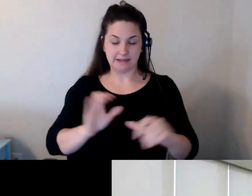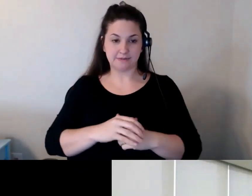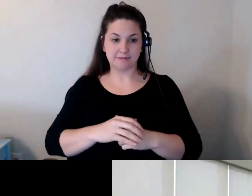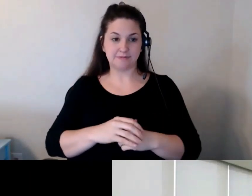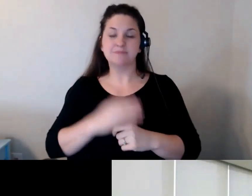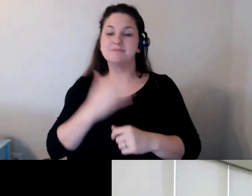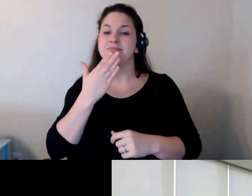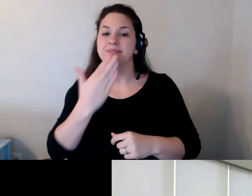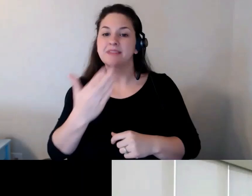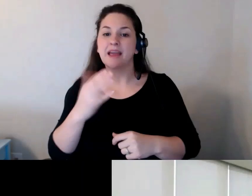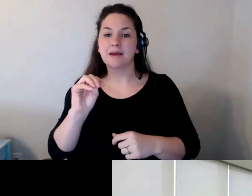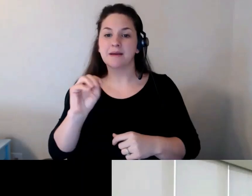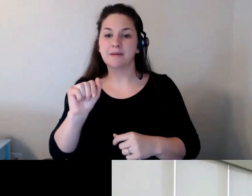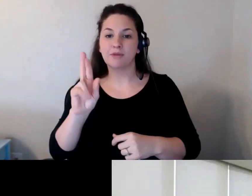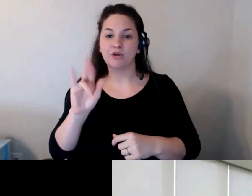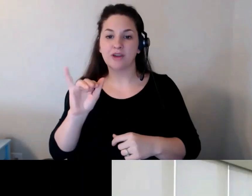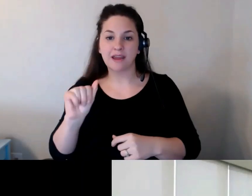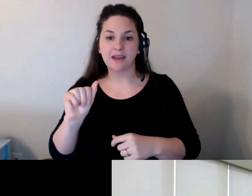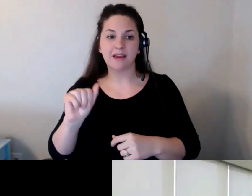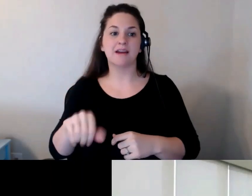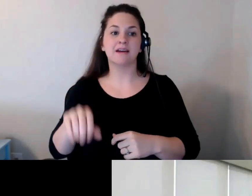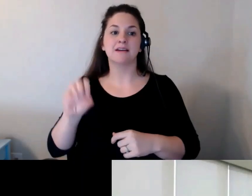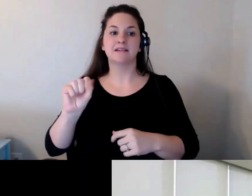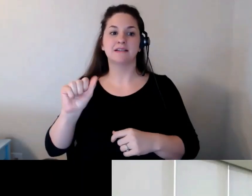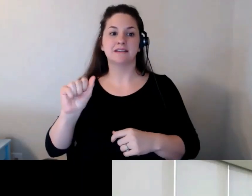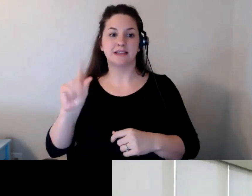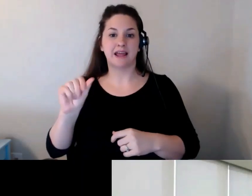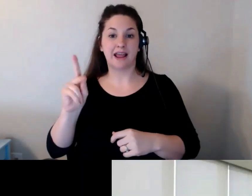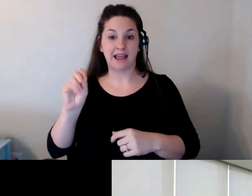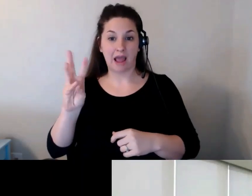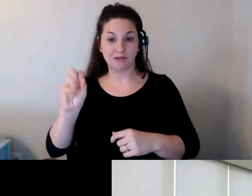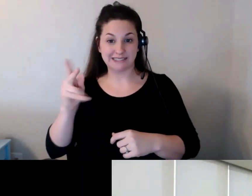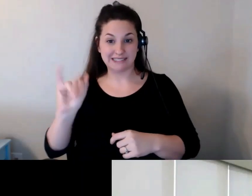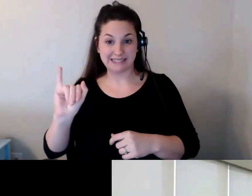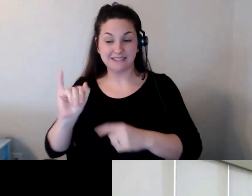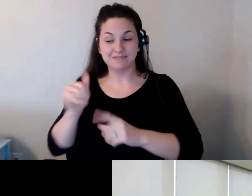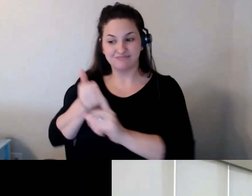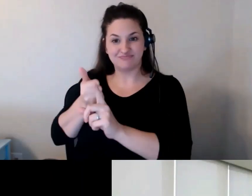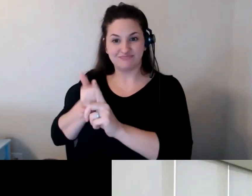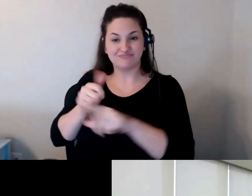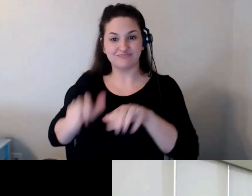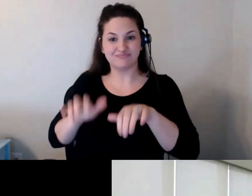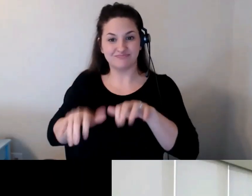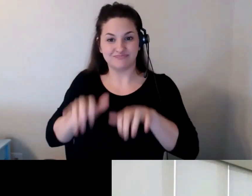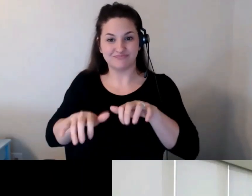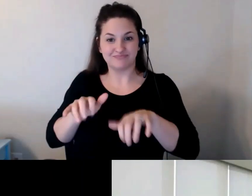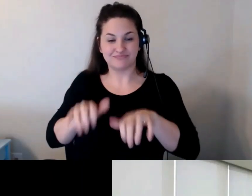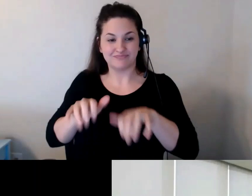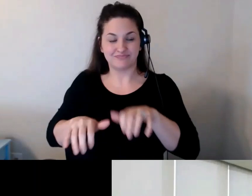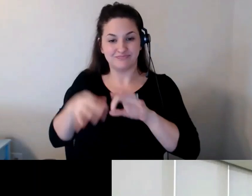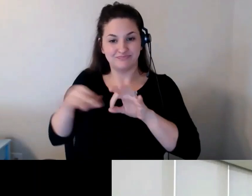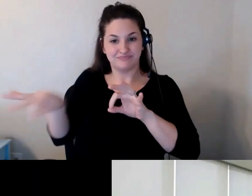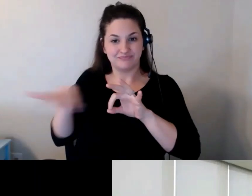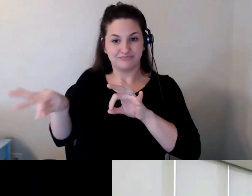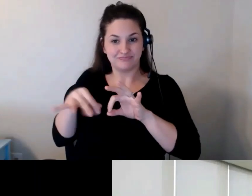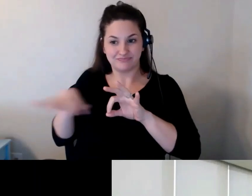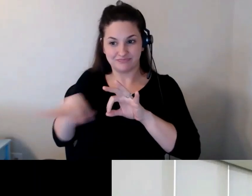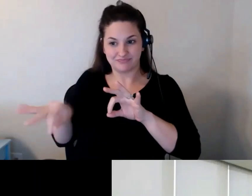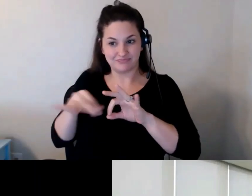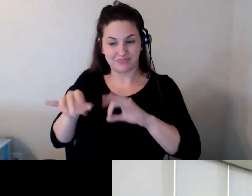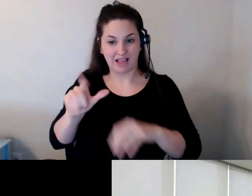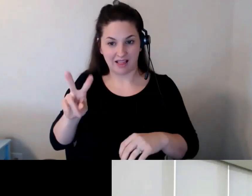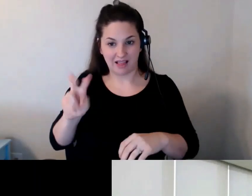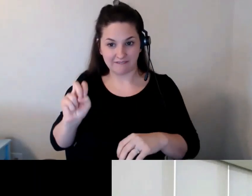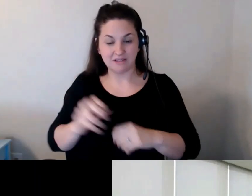thank Maria Sidikowski for doing the live closed captioning.